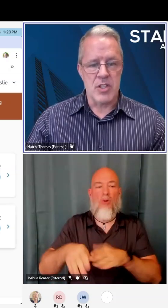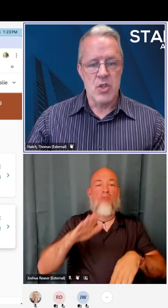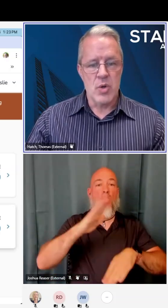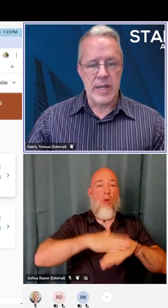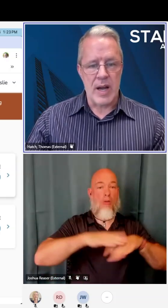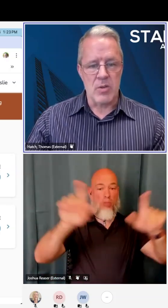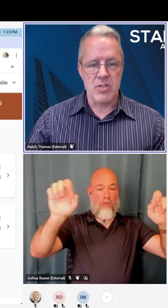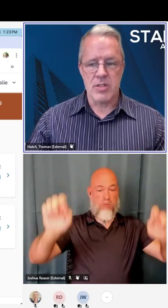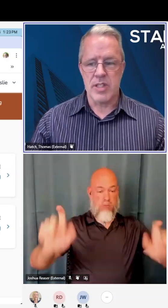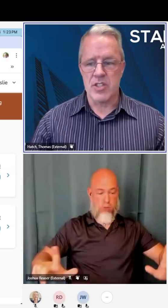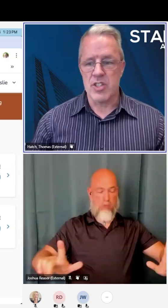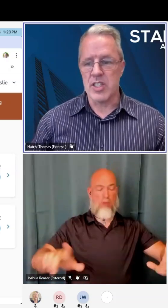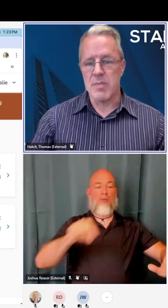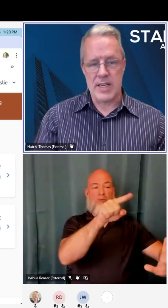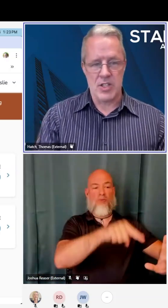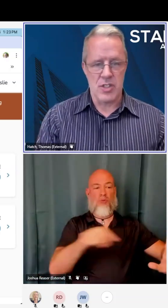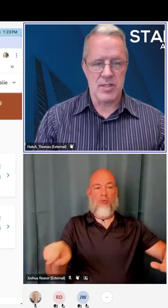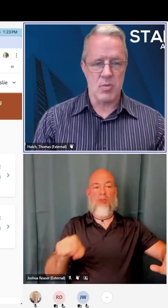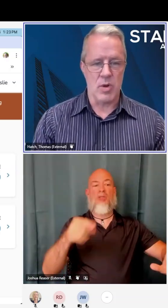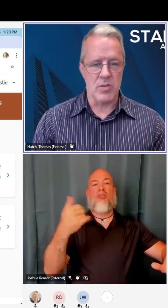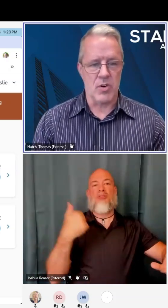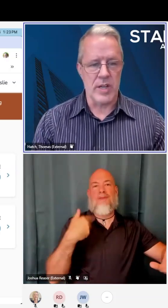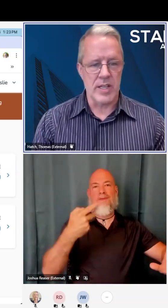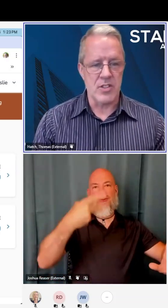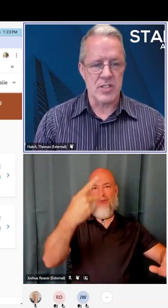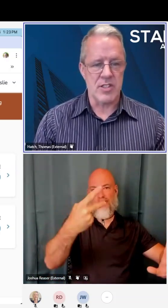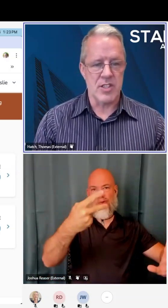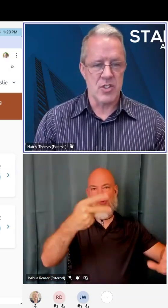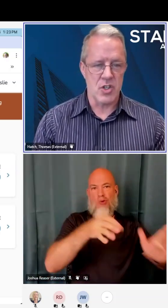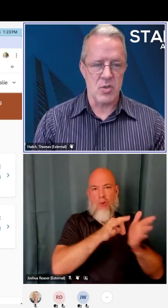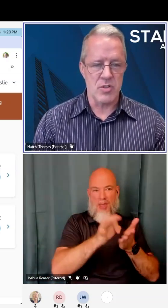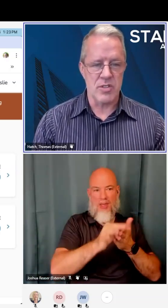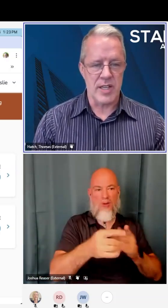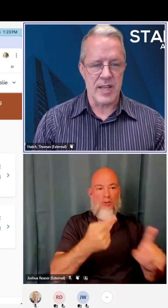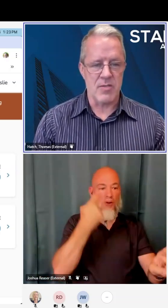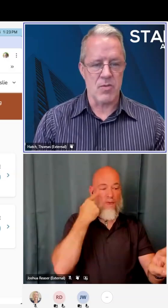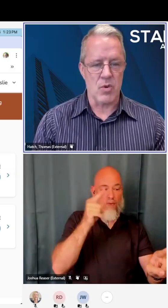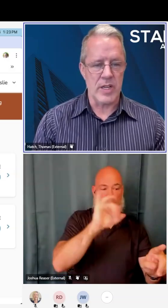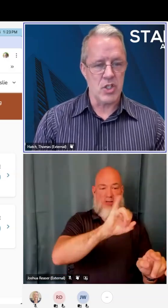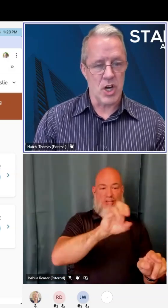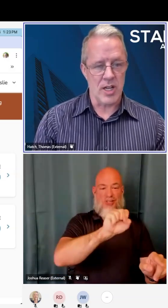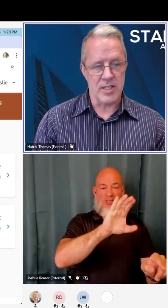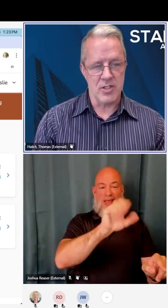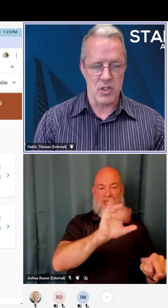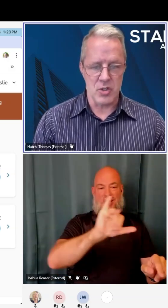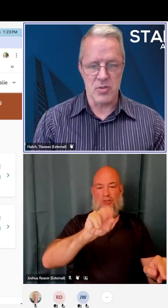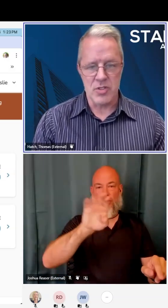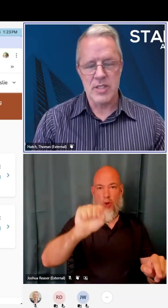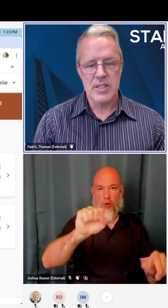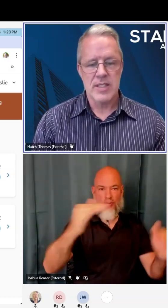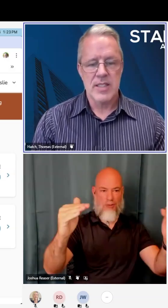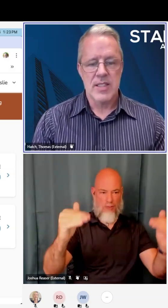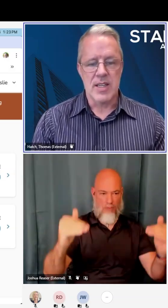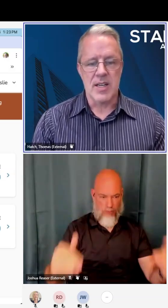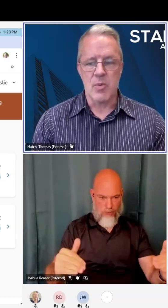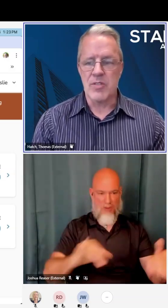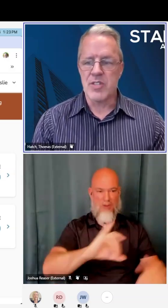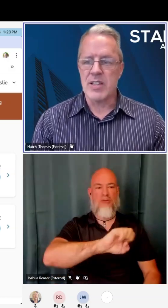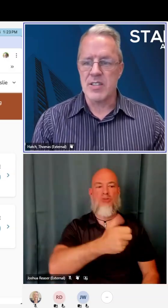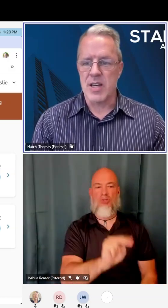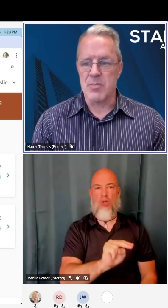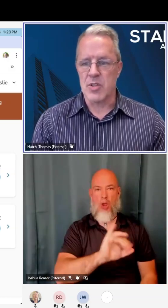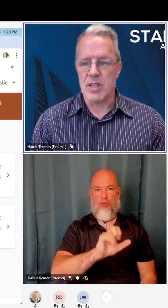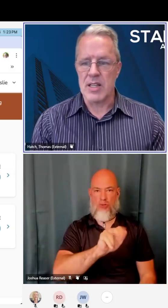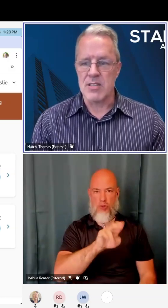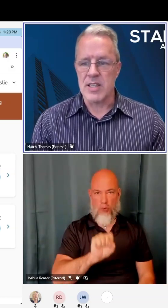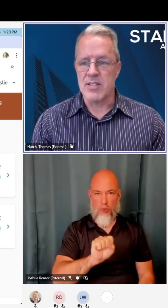we have the two accounts that she is managing, one for a Jessica Jones and for a John Jones. We've